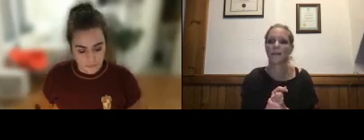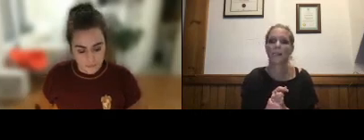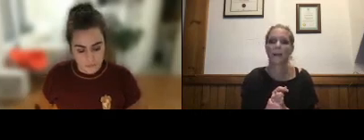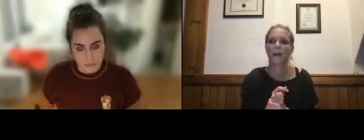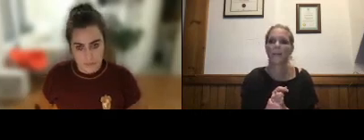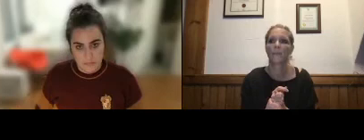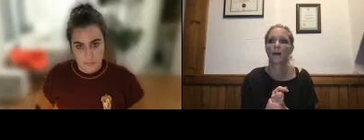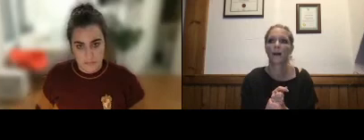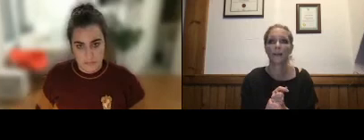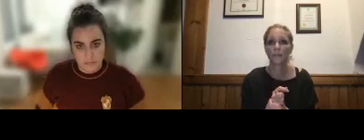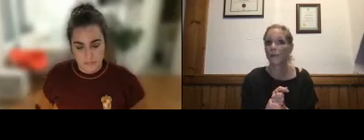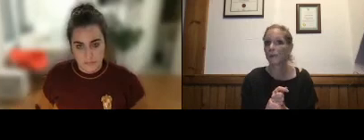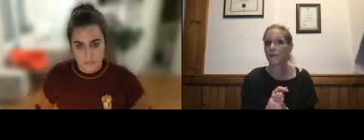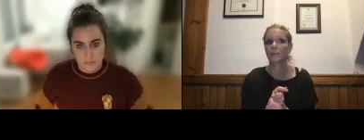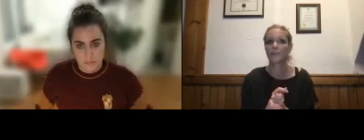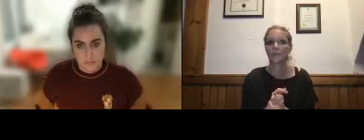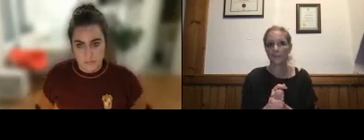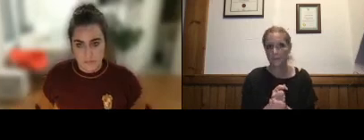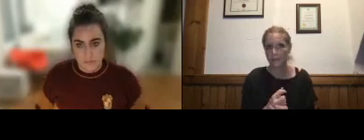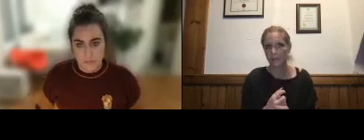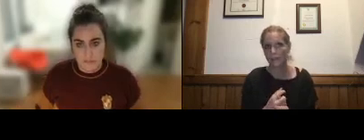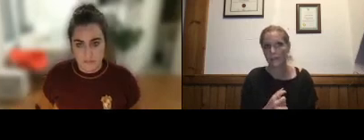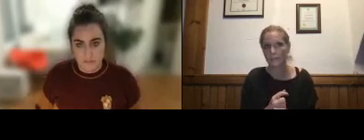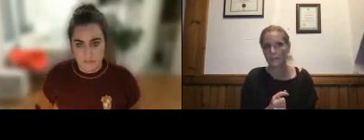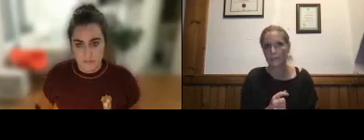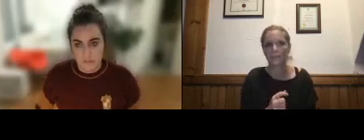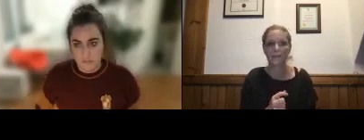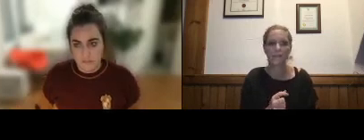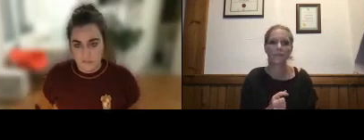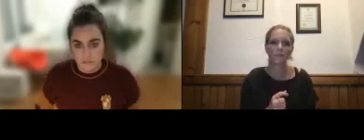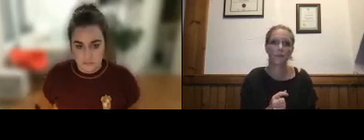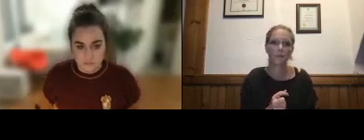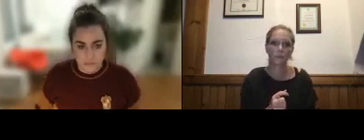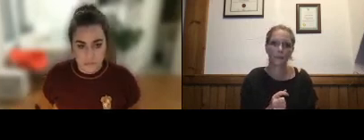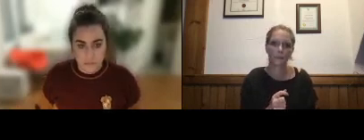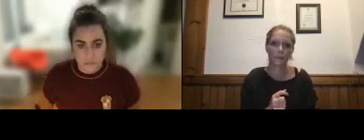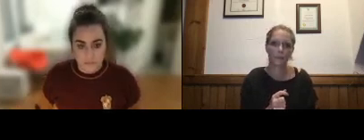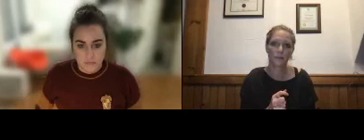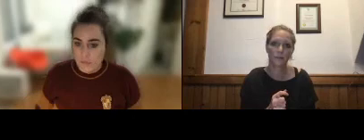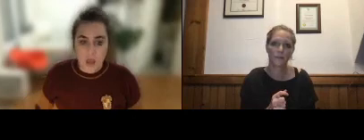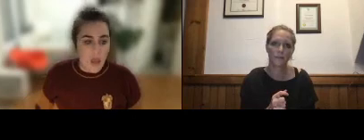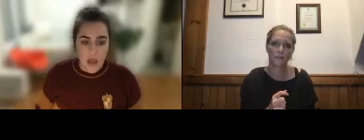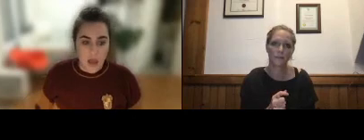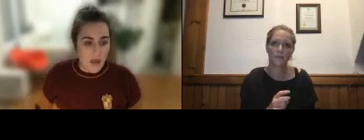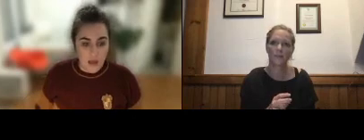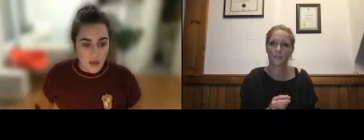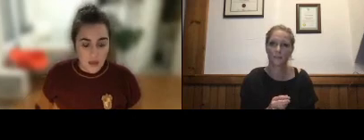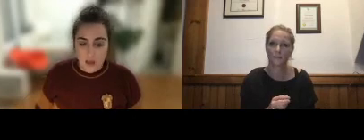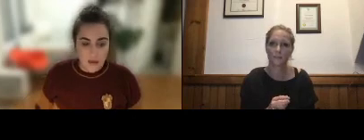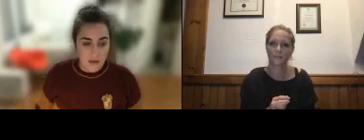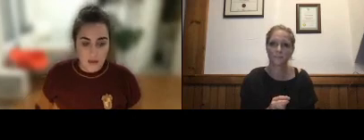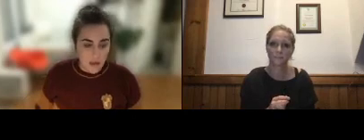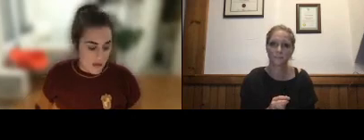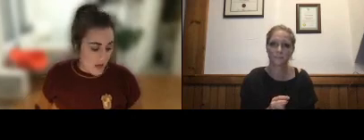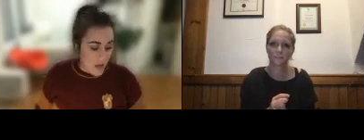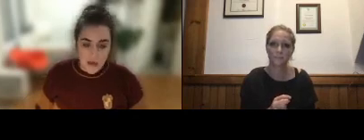cells? I don't know of a specific study that has proven this. Do you know, Rachel, of a specific study that's looked at